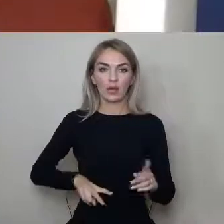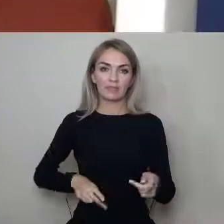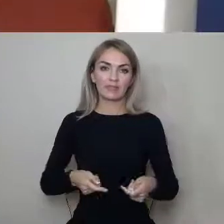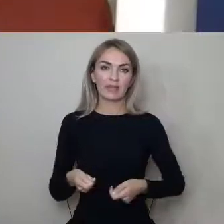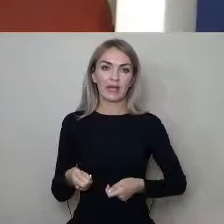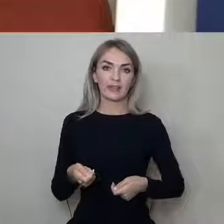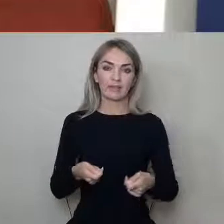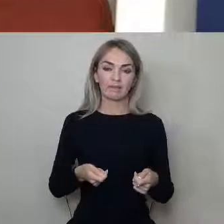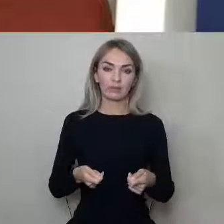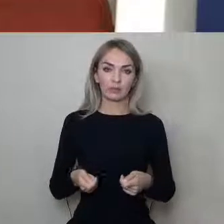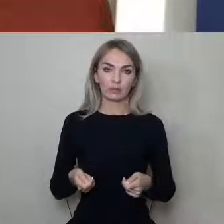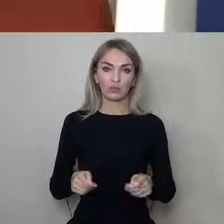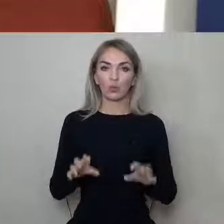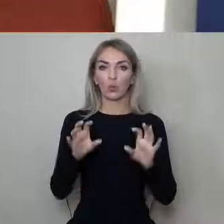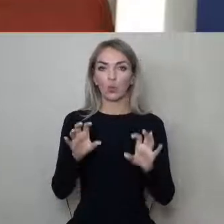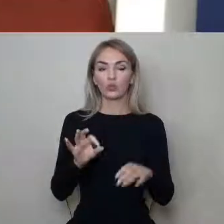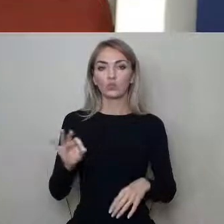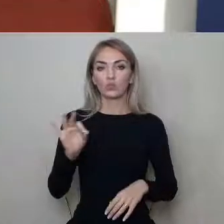Protocol should be approved